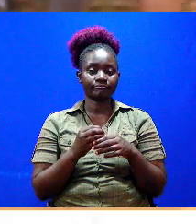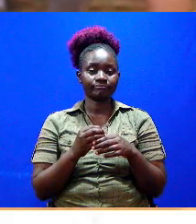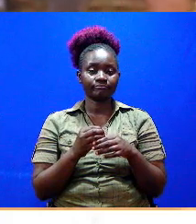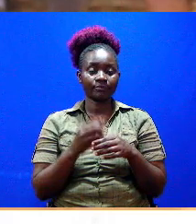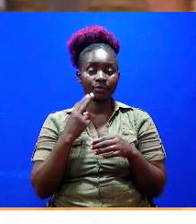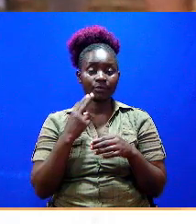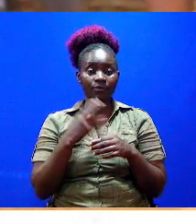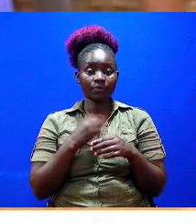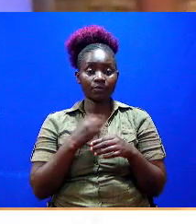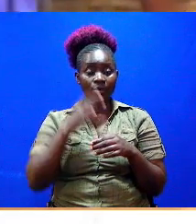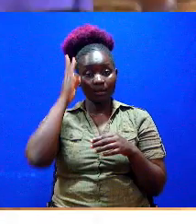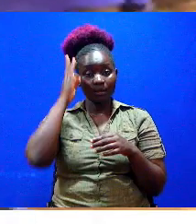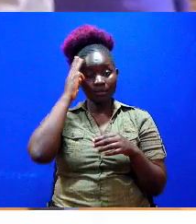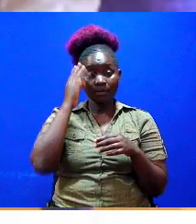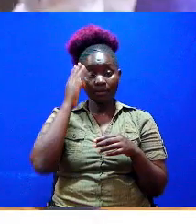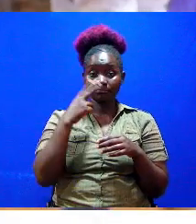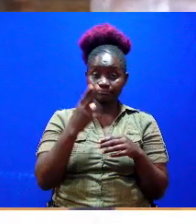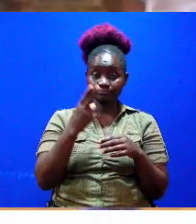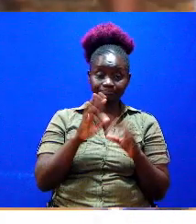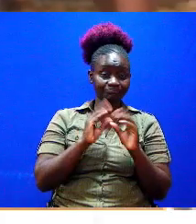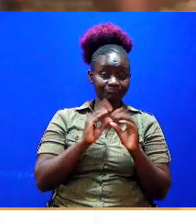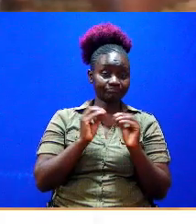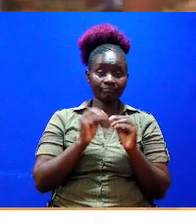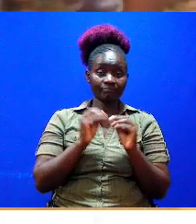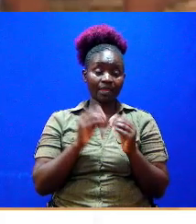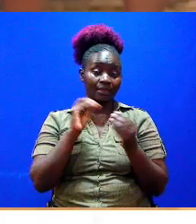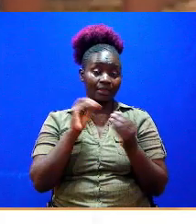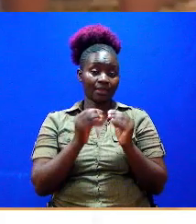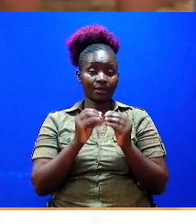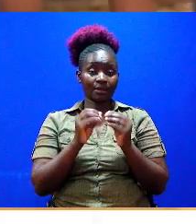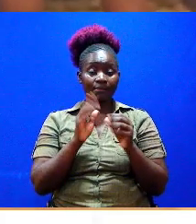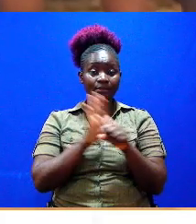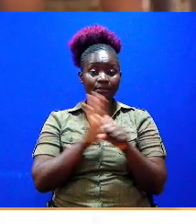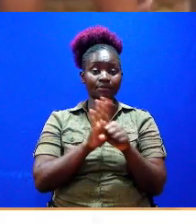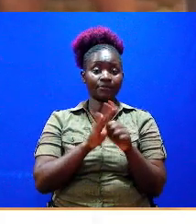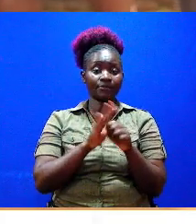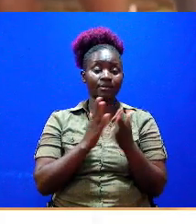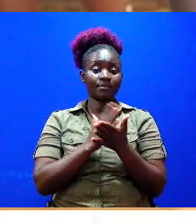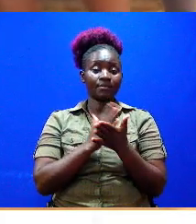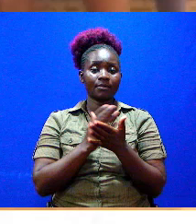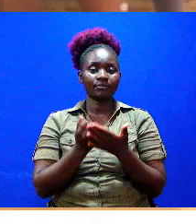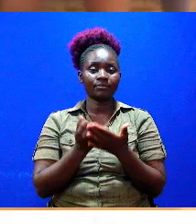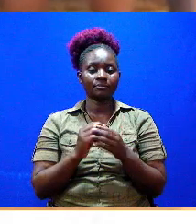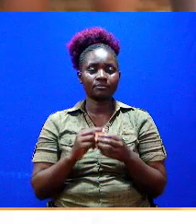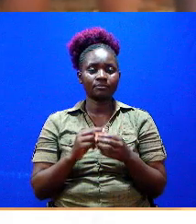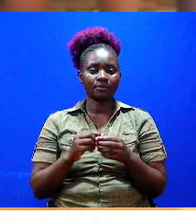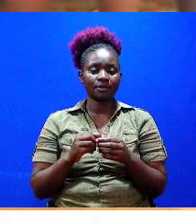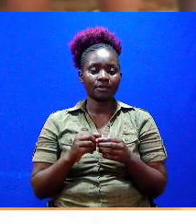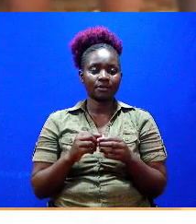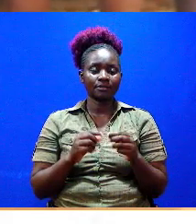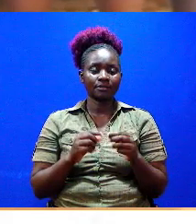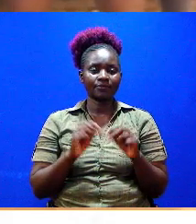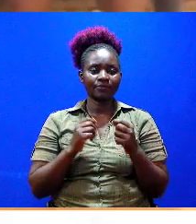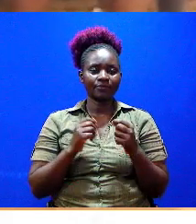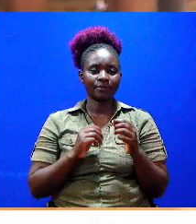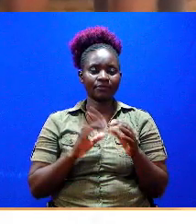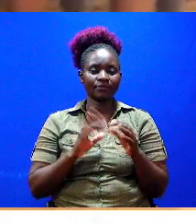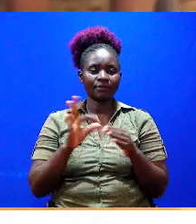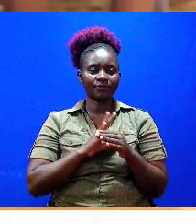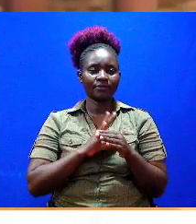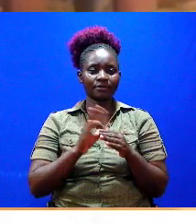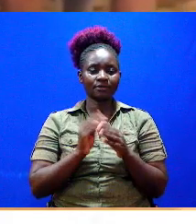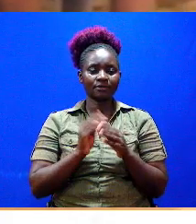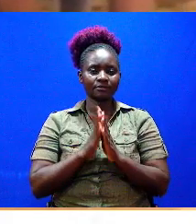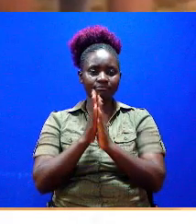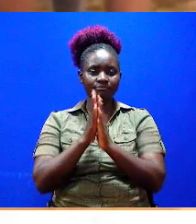mind if we got more because our population is big. And today, part of the agenda that we were having in this function is to talk about a school bus. We